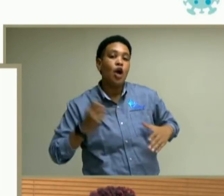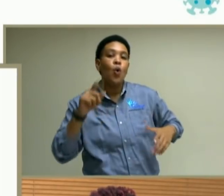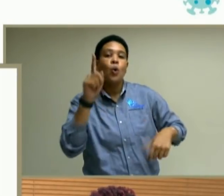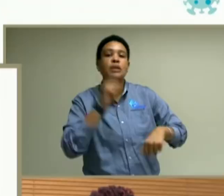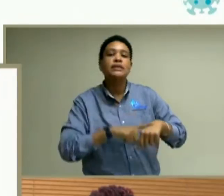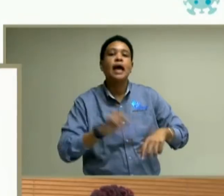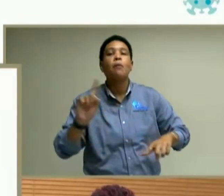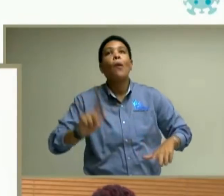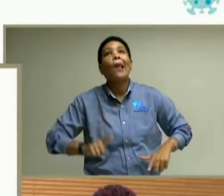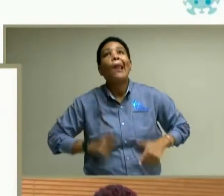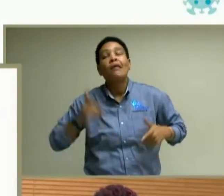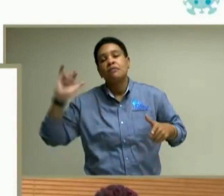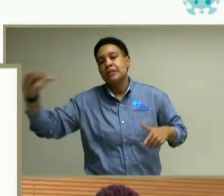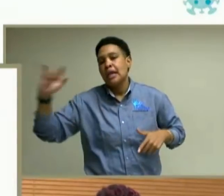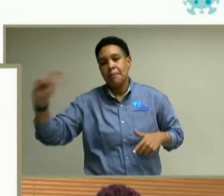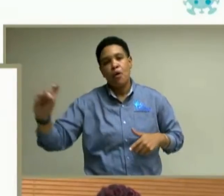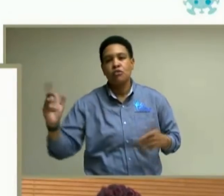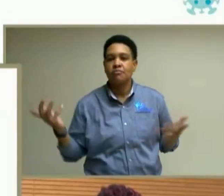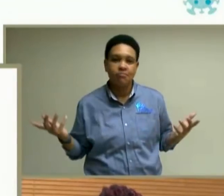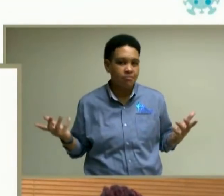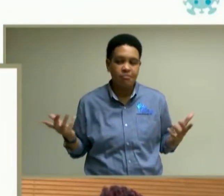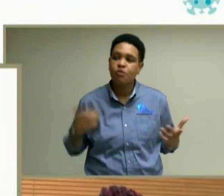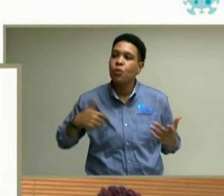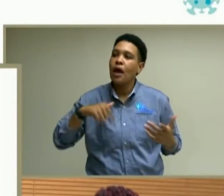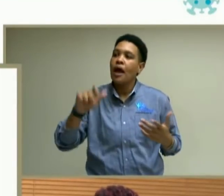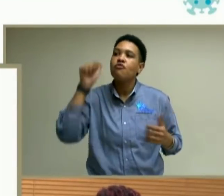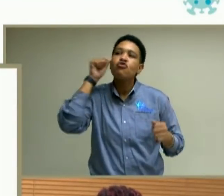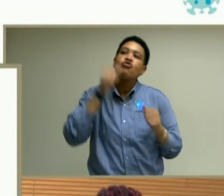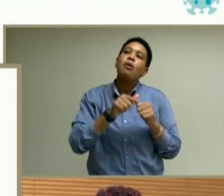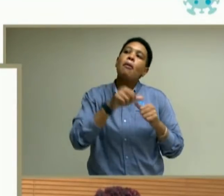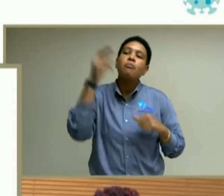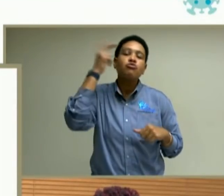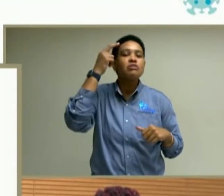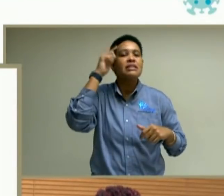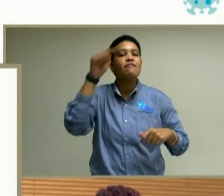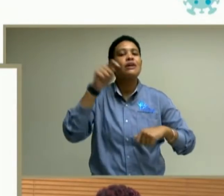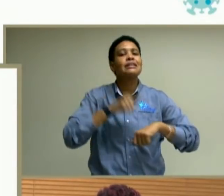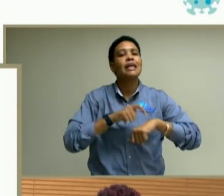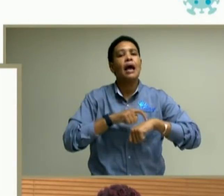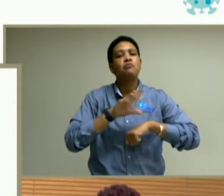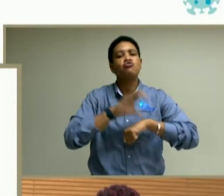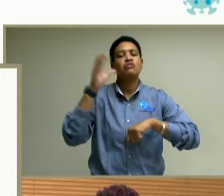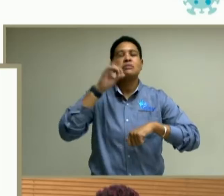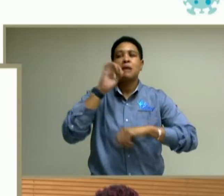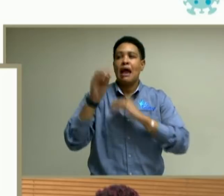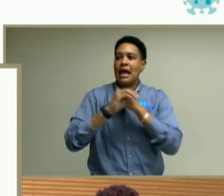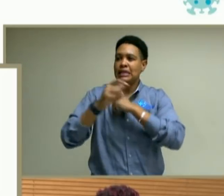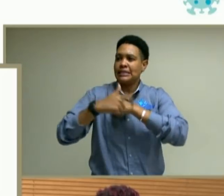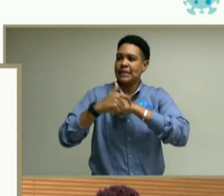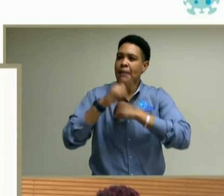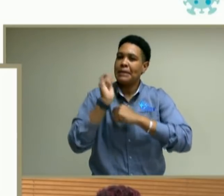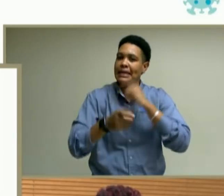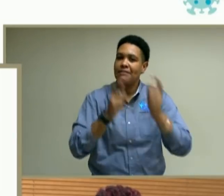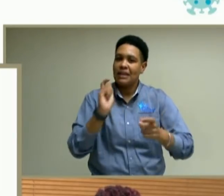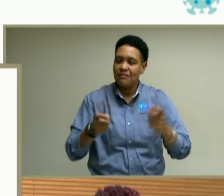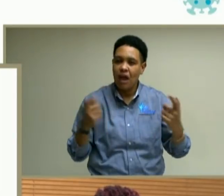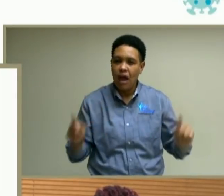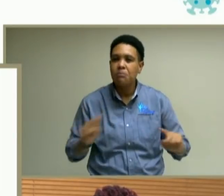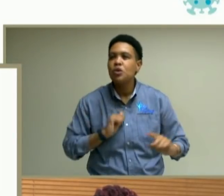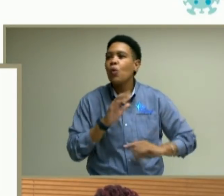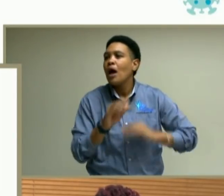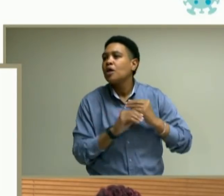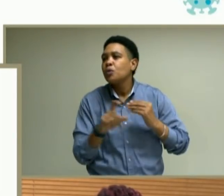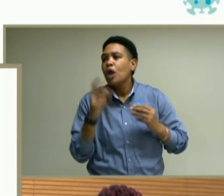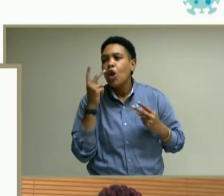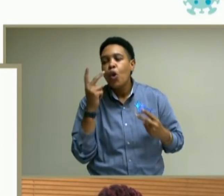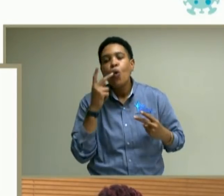of stay. Now we have to remember the reason for the season, and it's also a time for giving. And so we need to